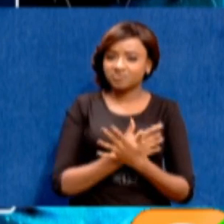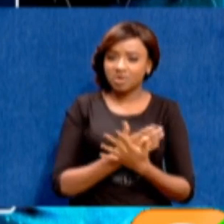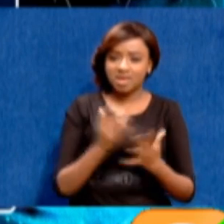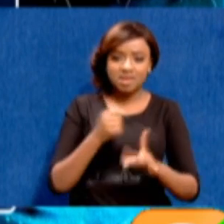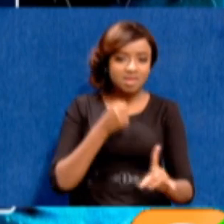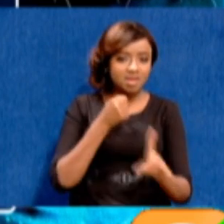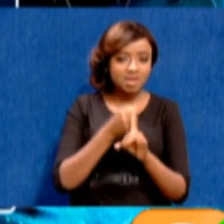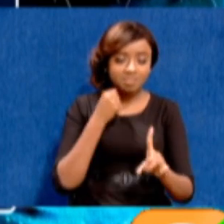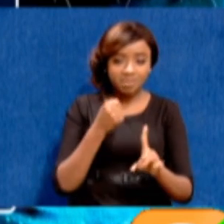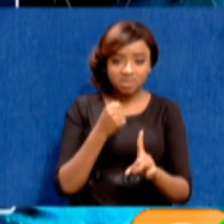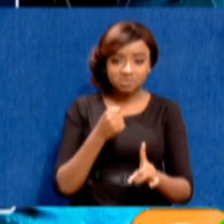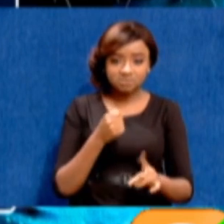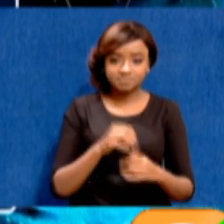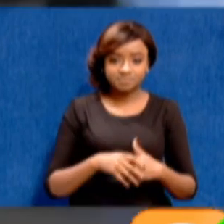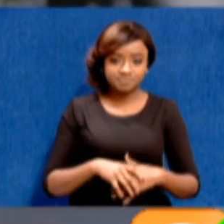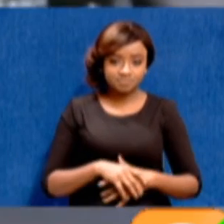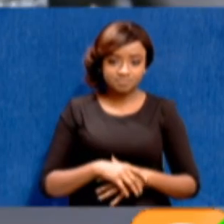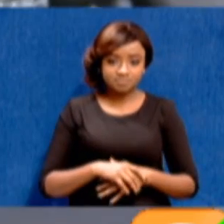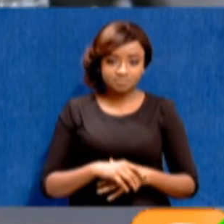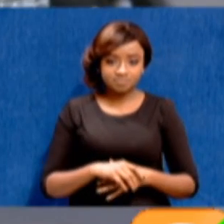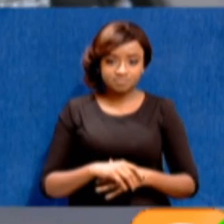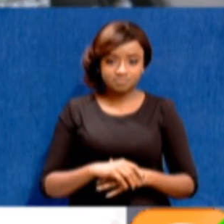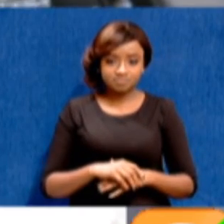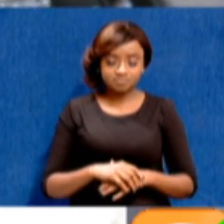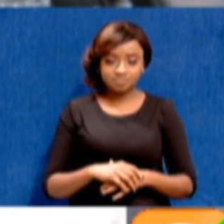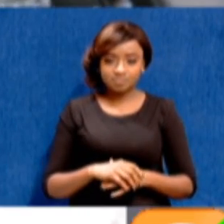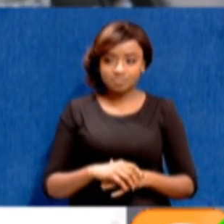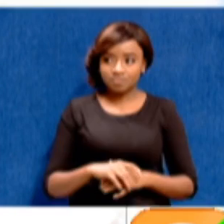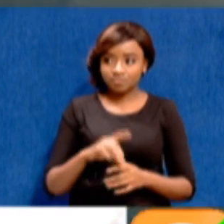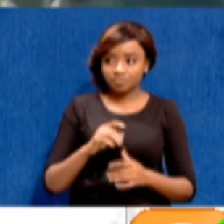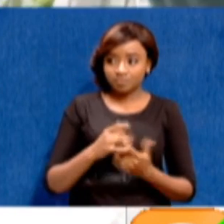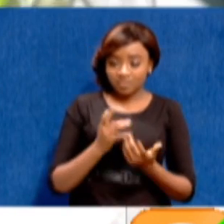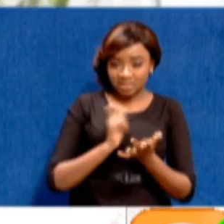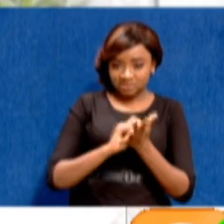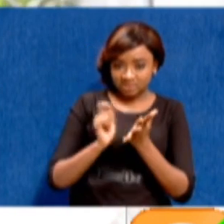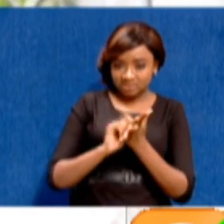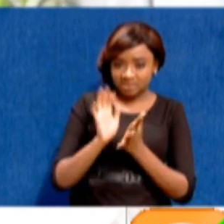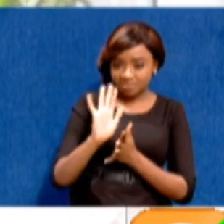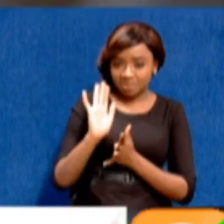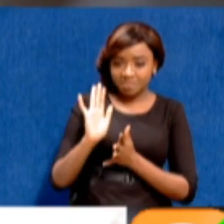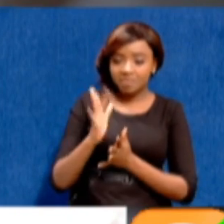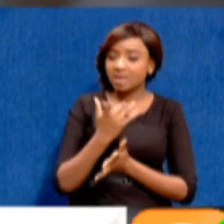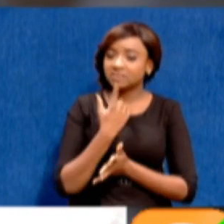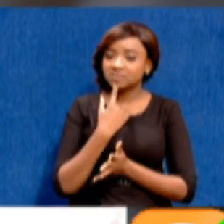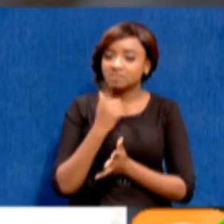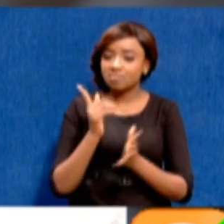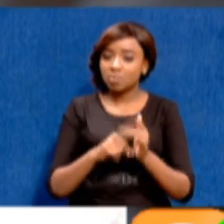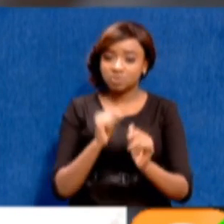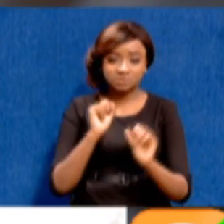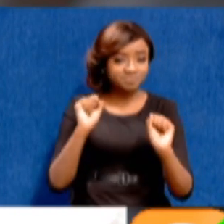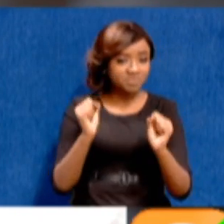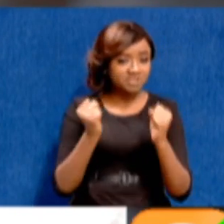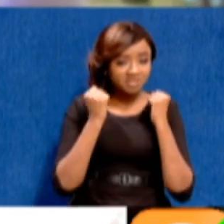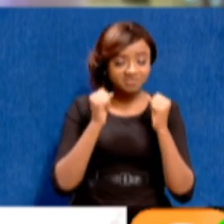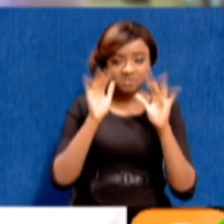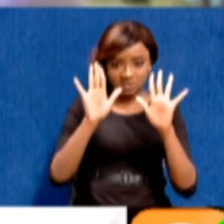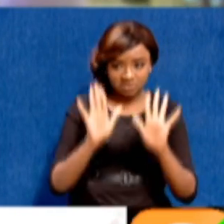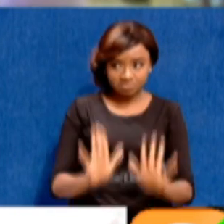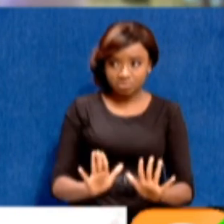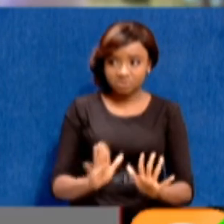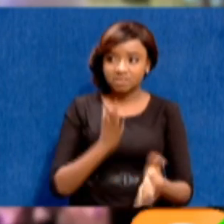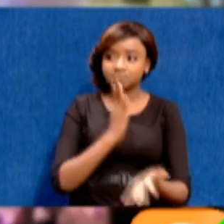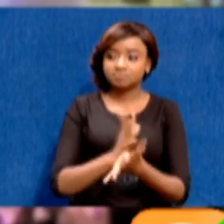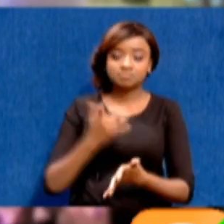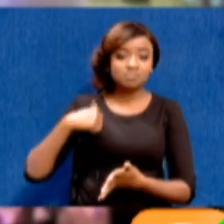potential impact on the trial timeline." Britain's Health Secretary Matt Hancock says that safety is still a priority.